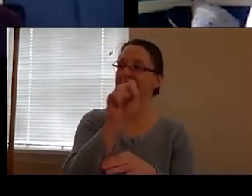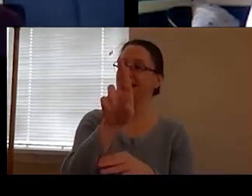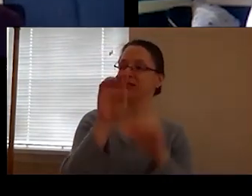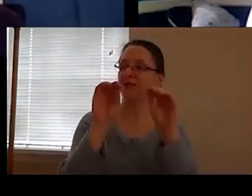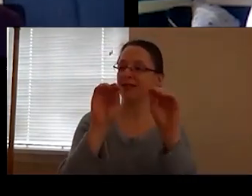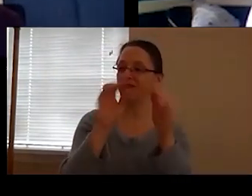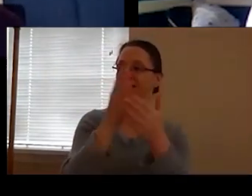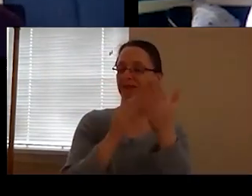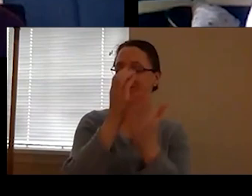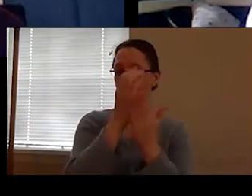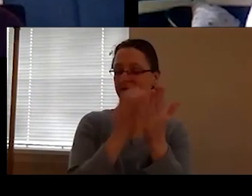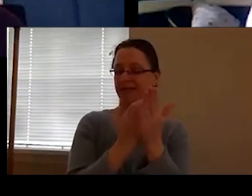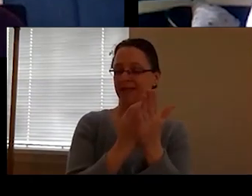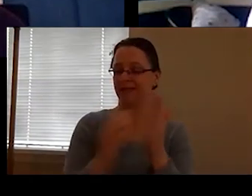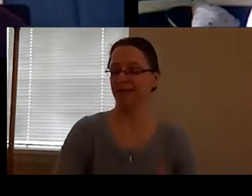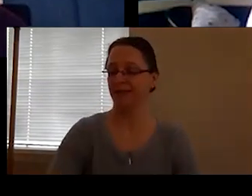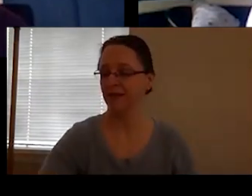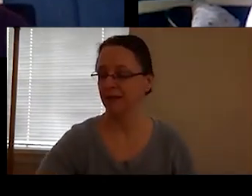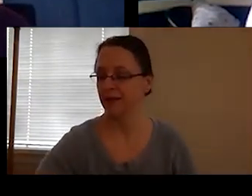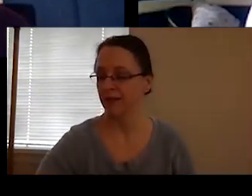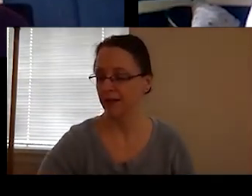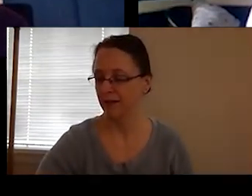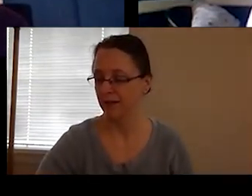courses, probably doing them online.